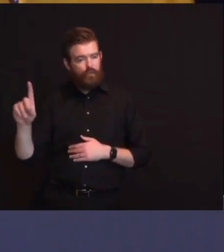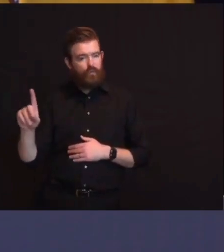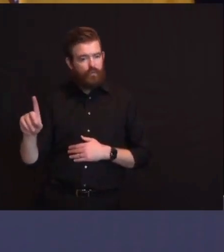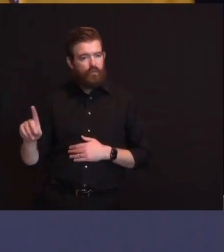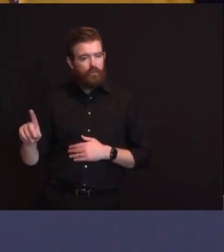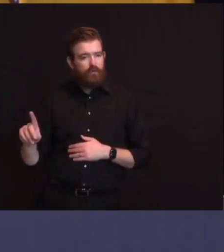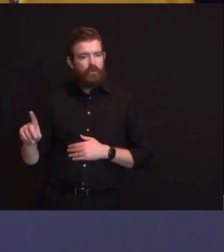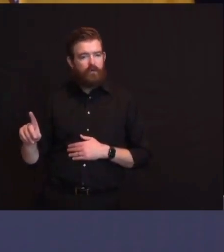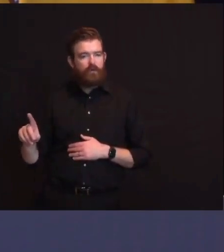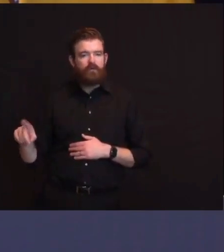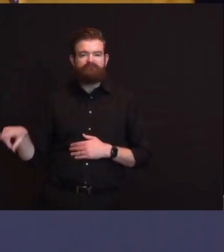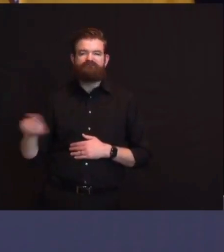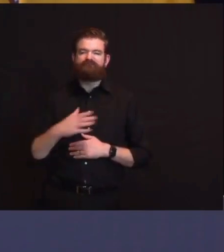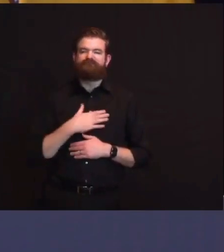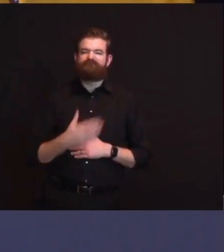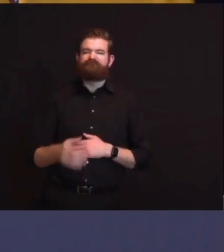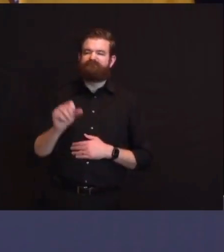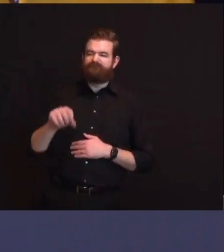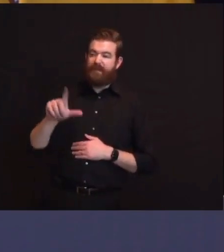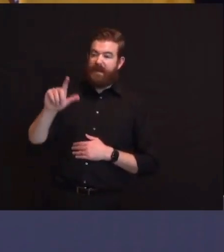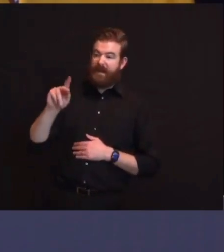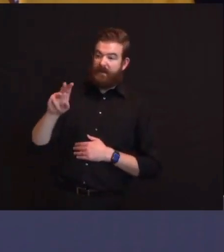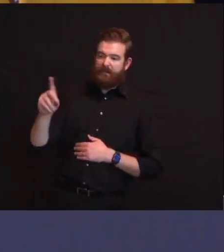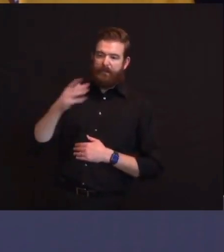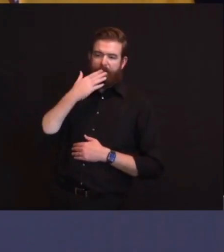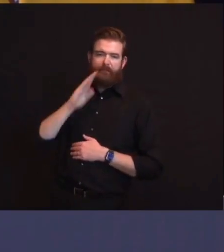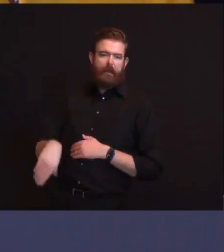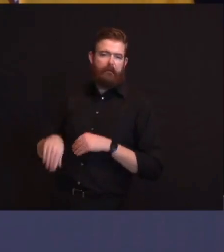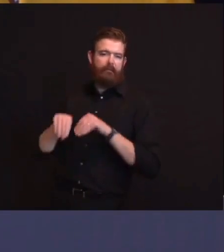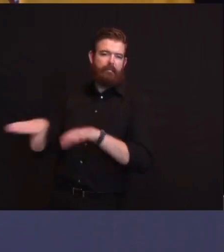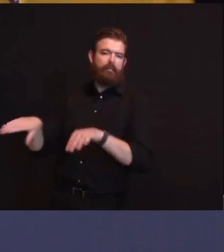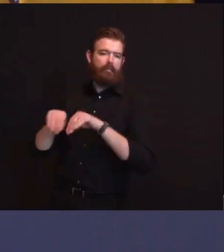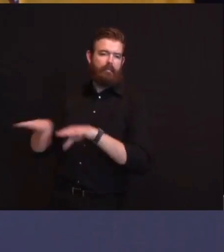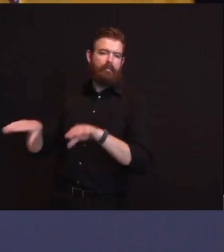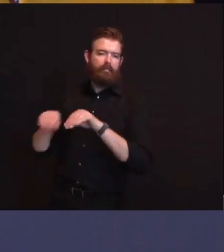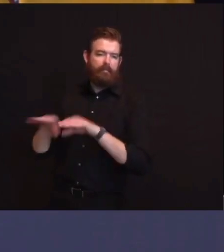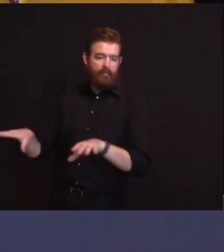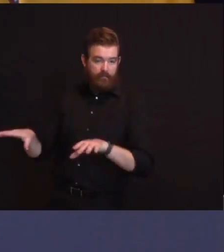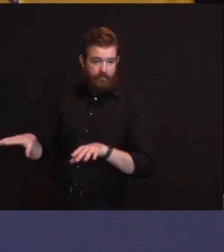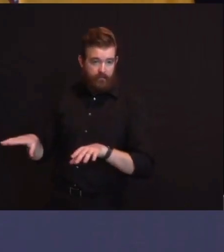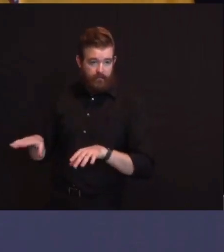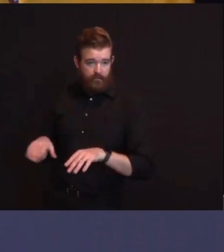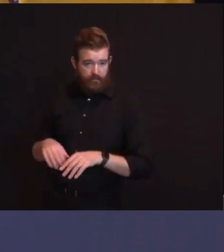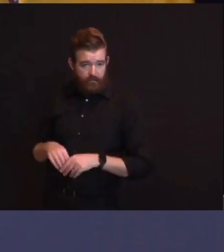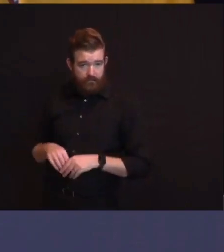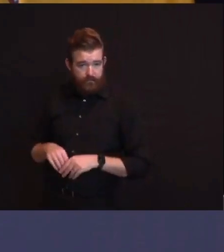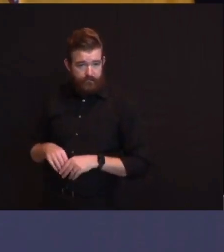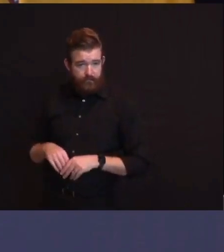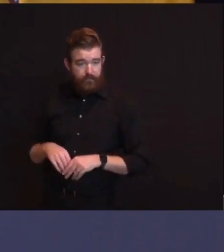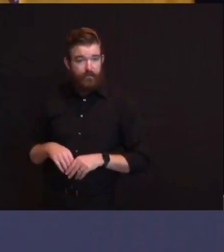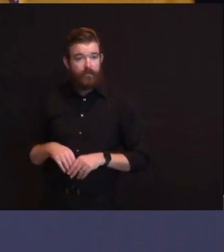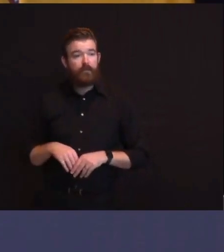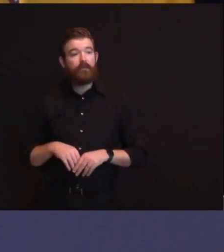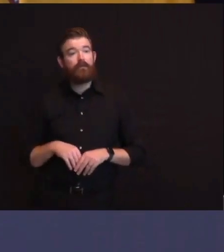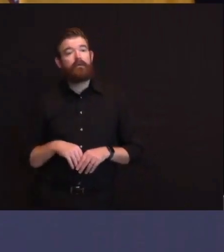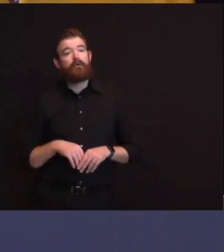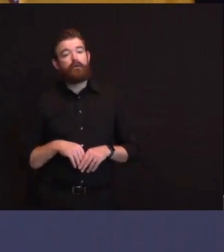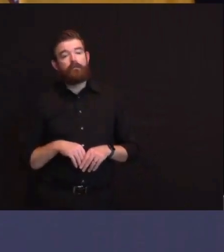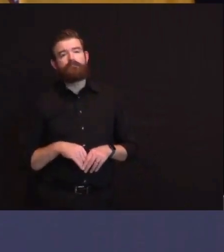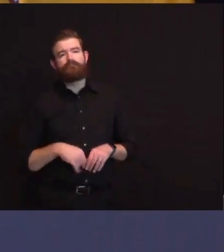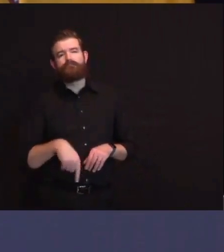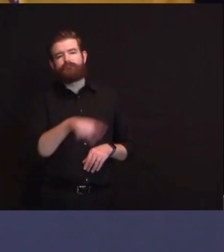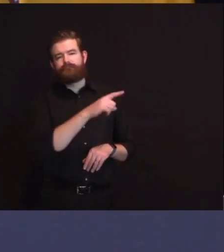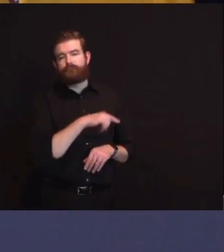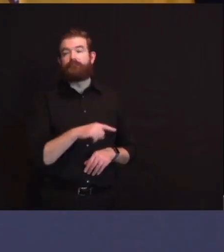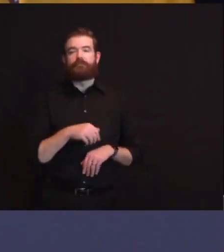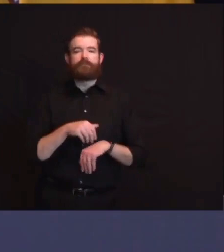Judy and Tina have plussed in big-time testing and tracing into those communities. Higher ed. But for the most part, Tina,